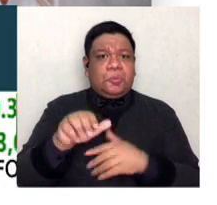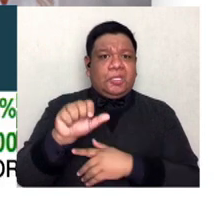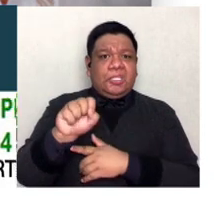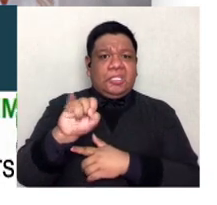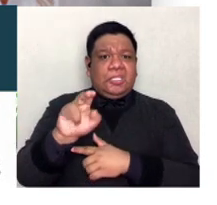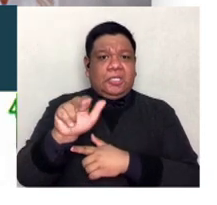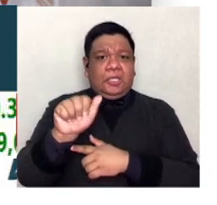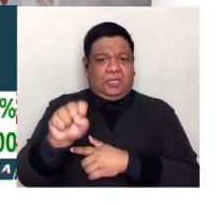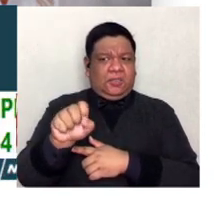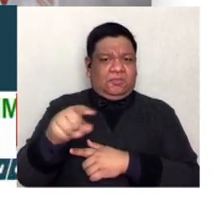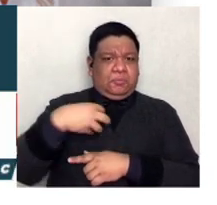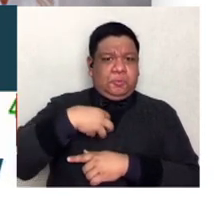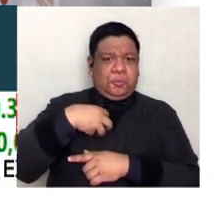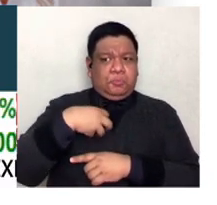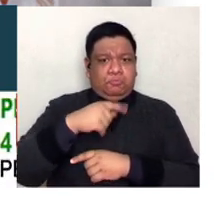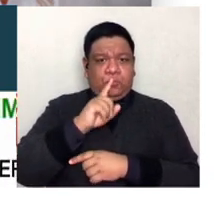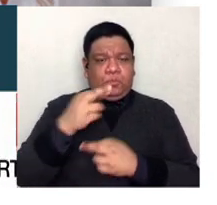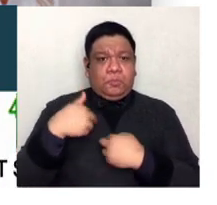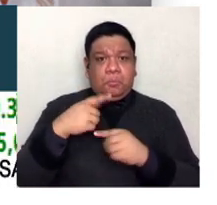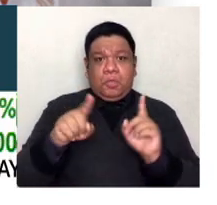directly responsible. However, the city government